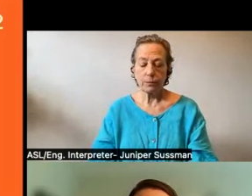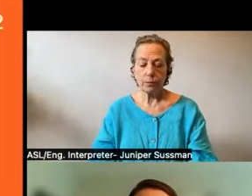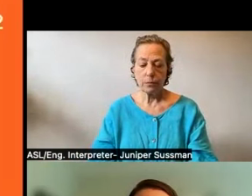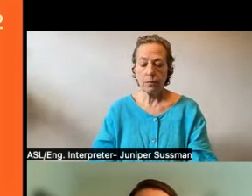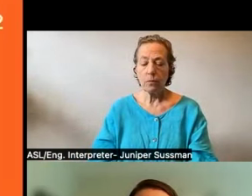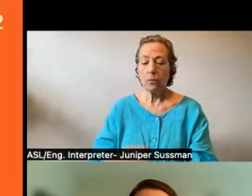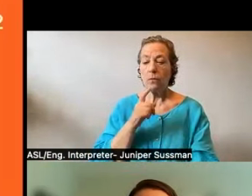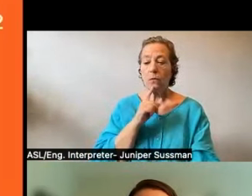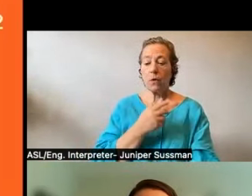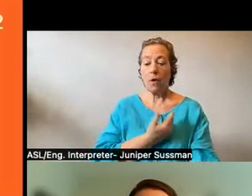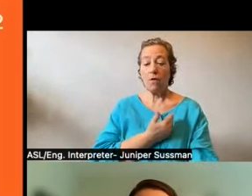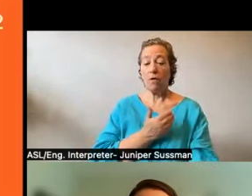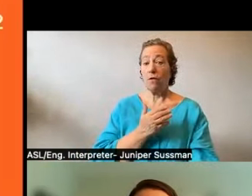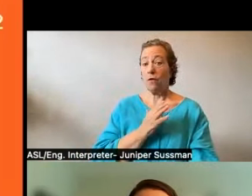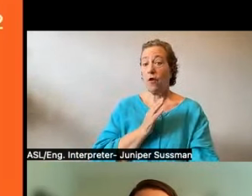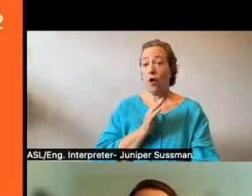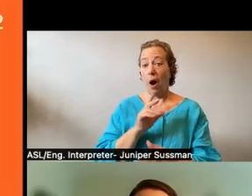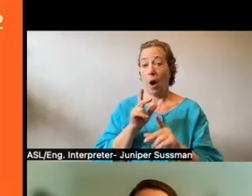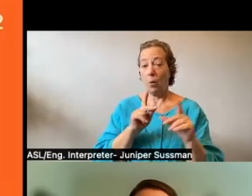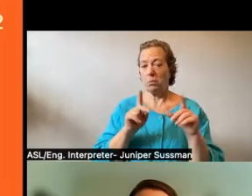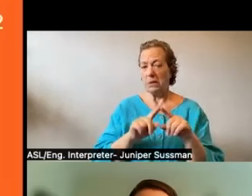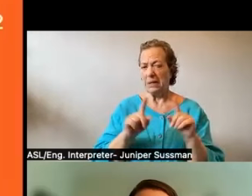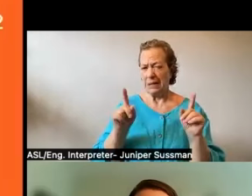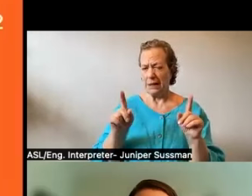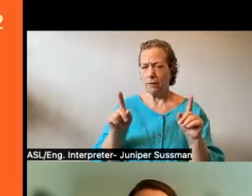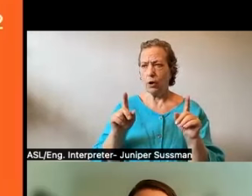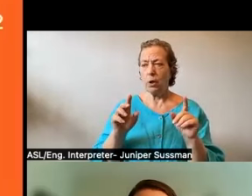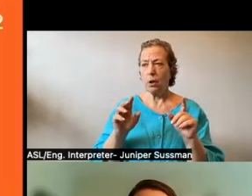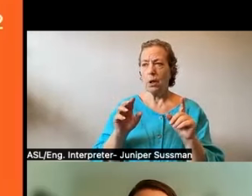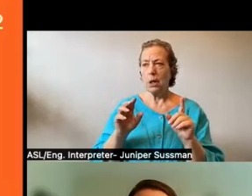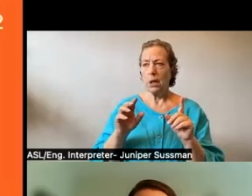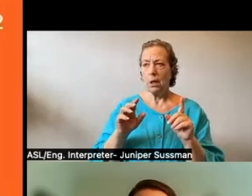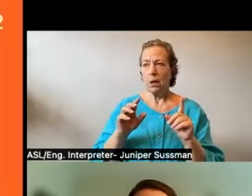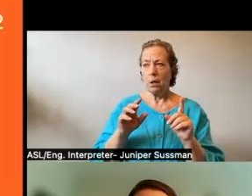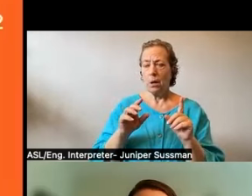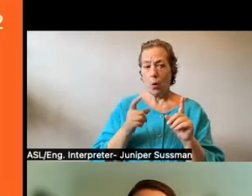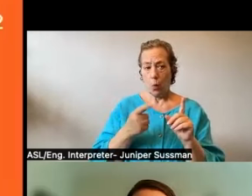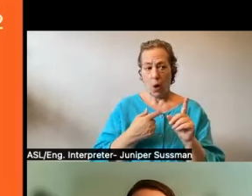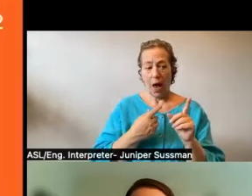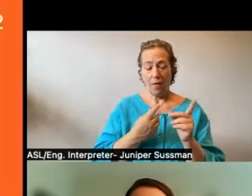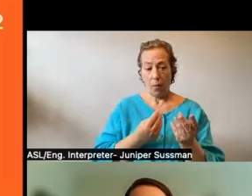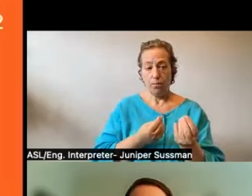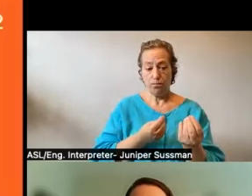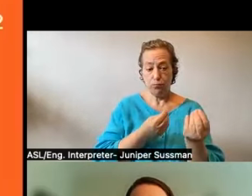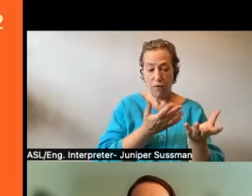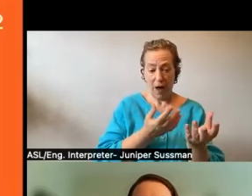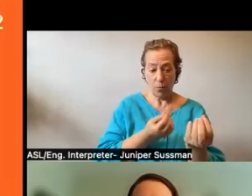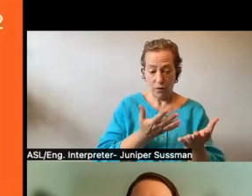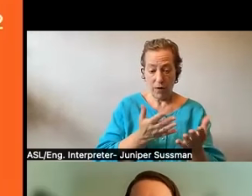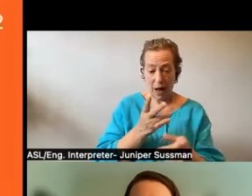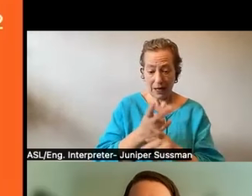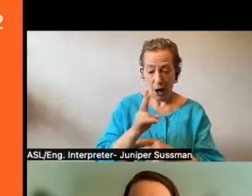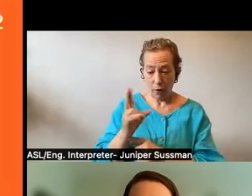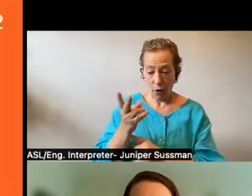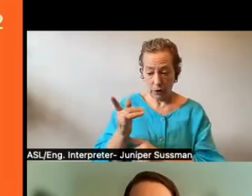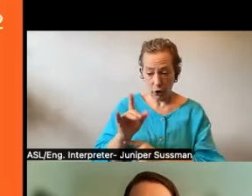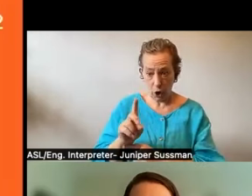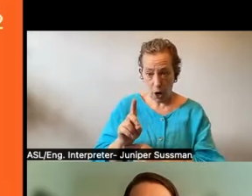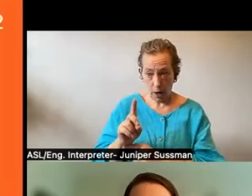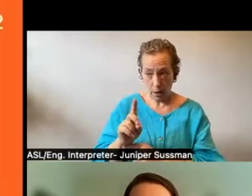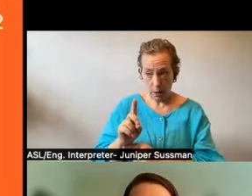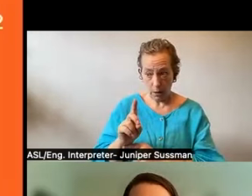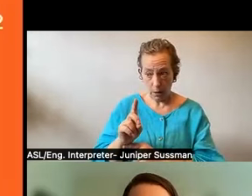other MLPs is that although a provider is providing care for the child, when the patient is referred to